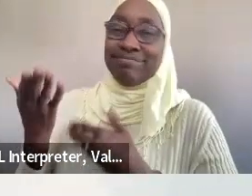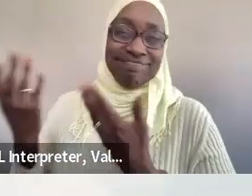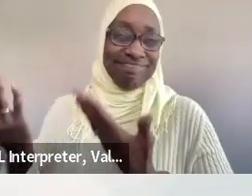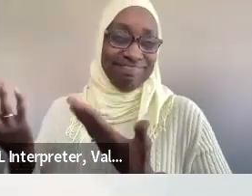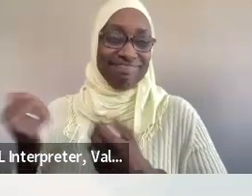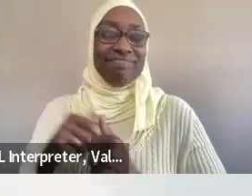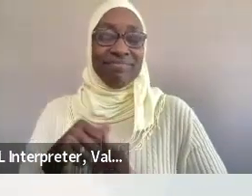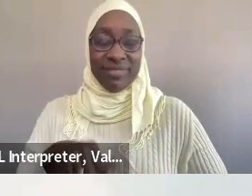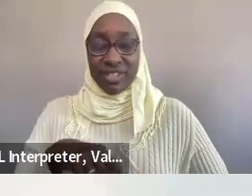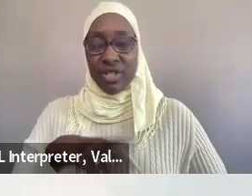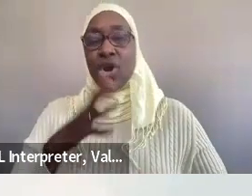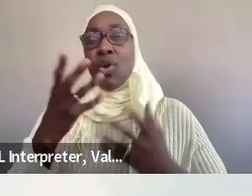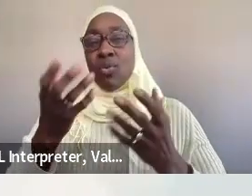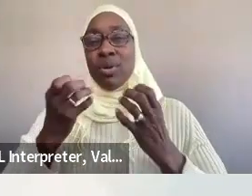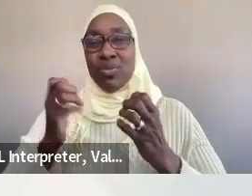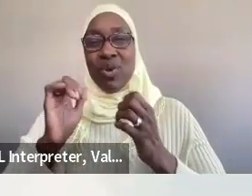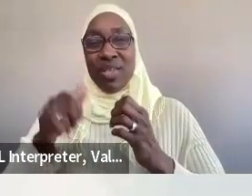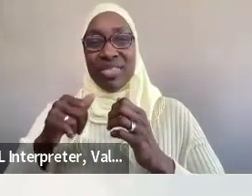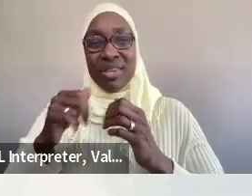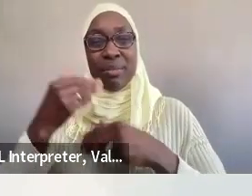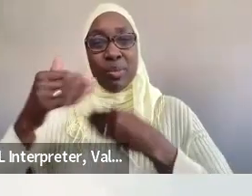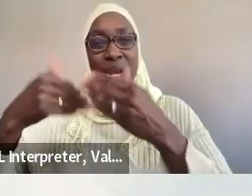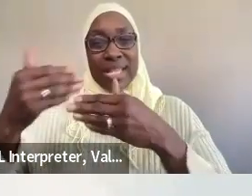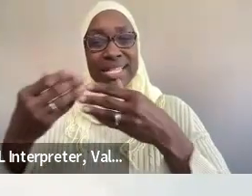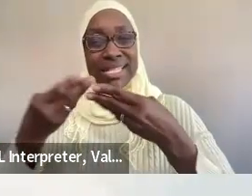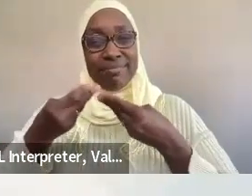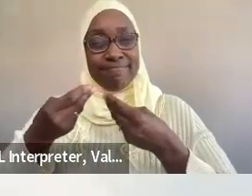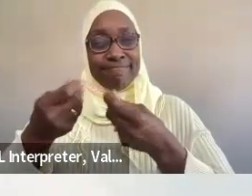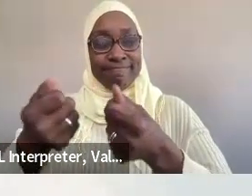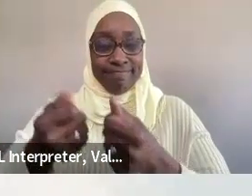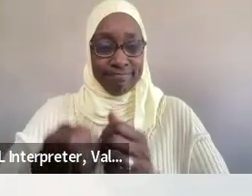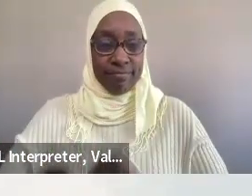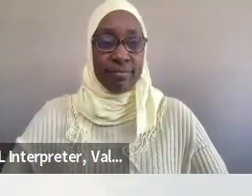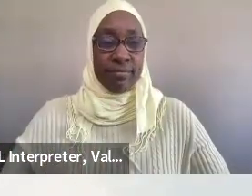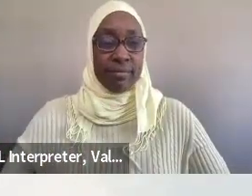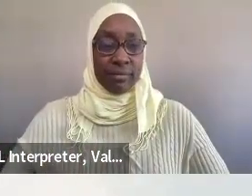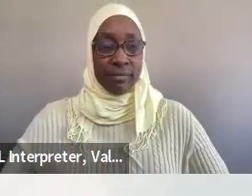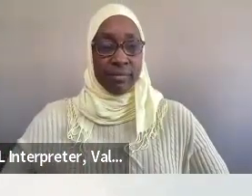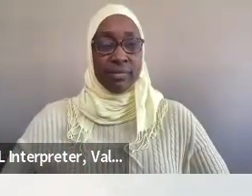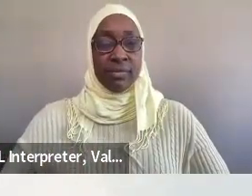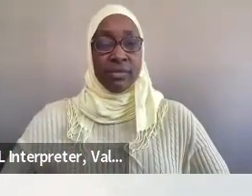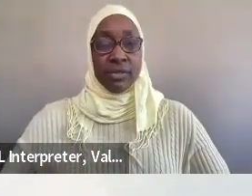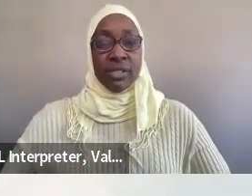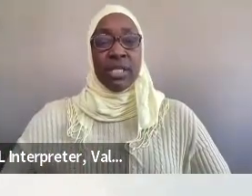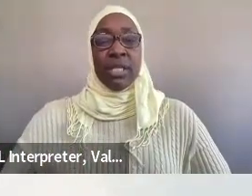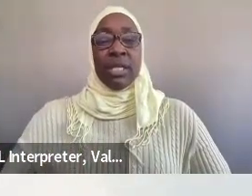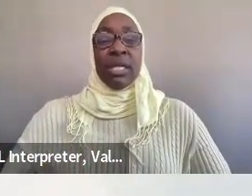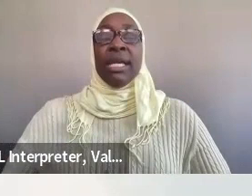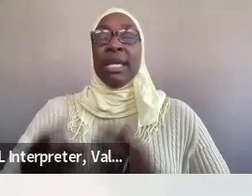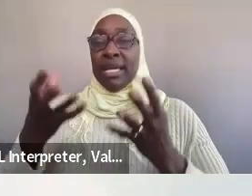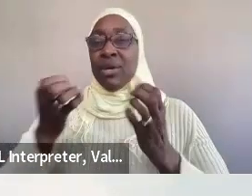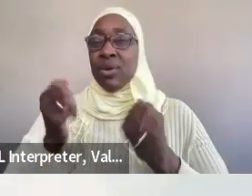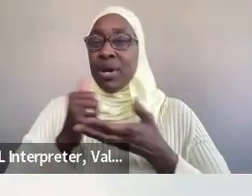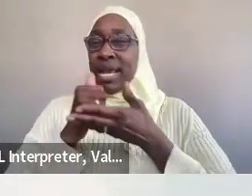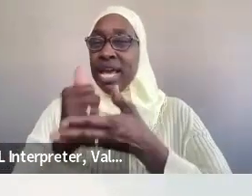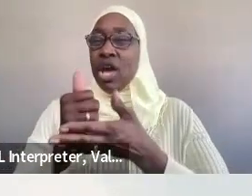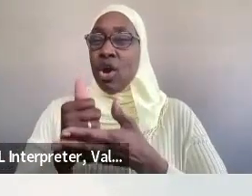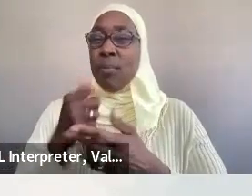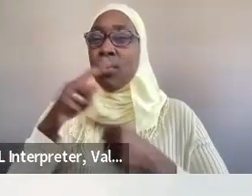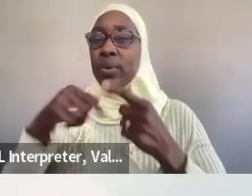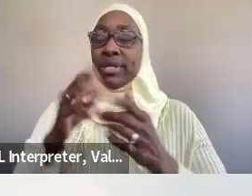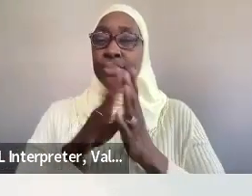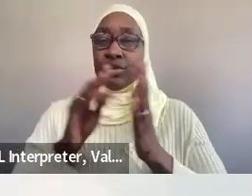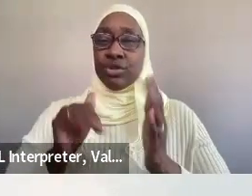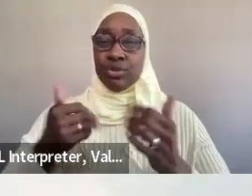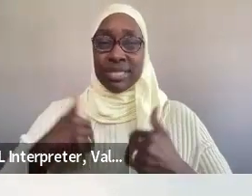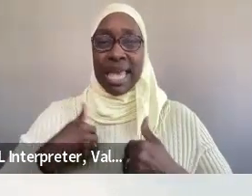constant communication with the DRC, bringing them student concerns and discussing how we can improve